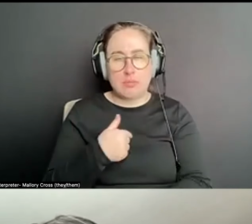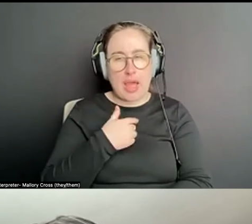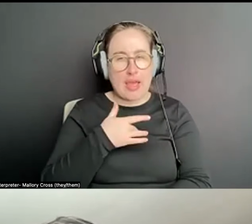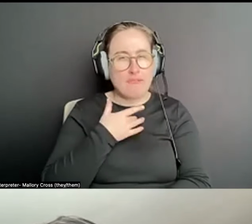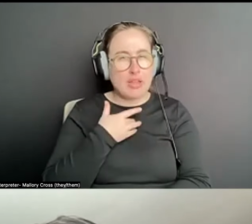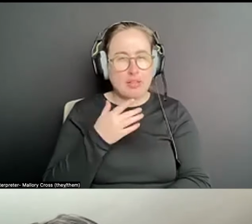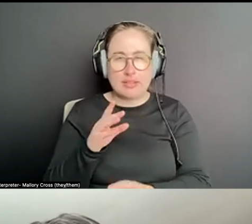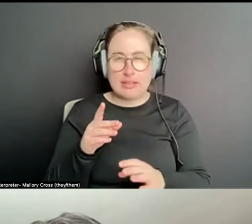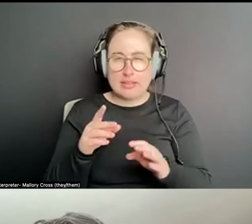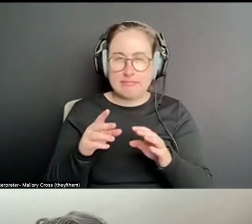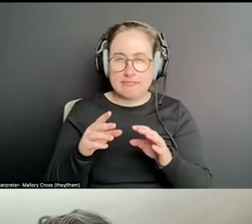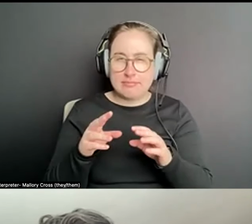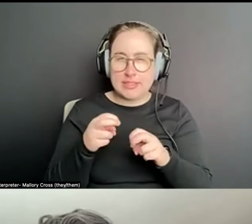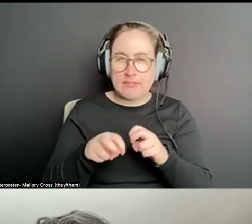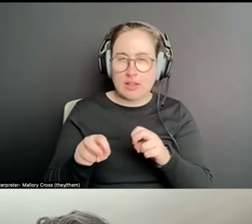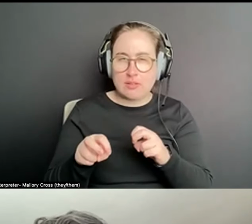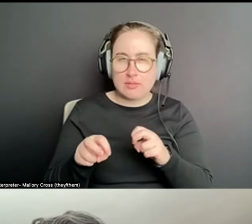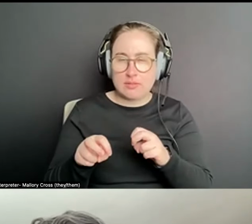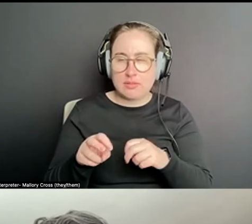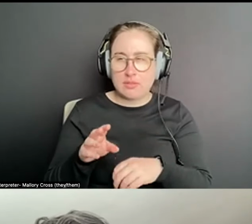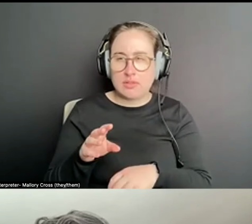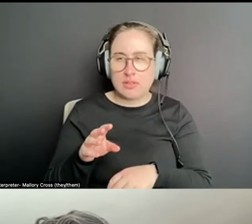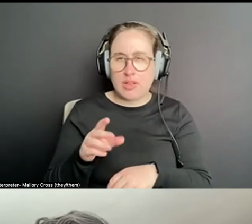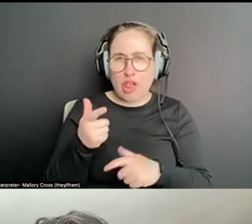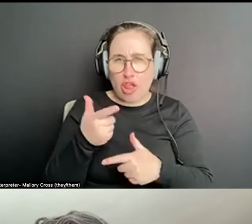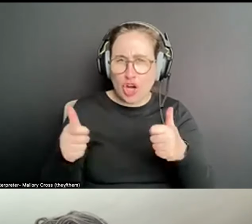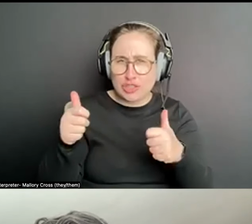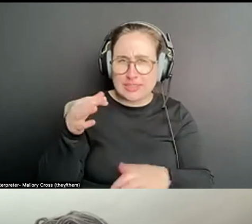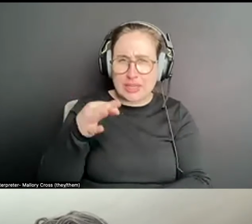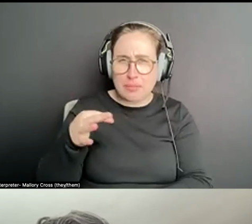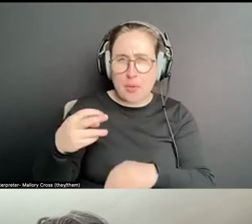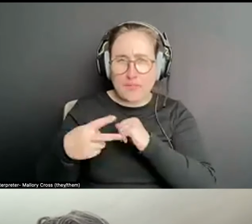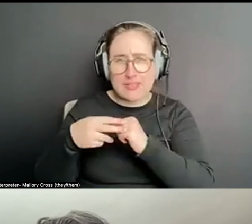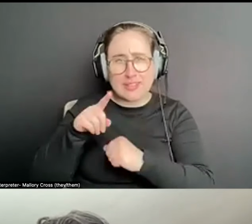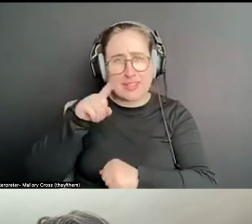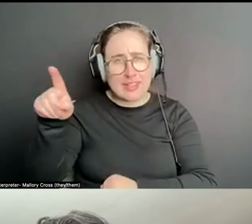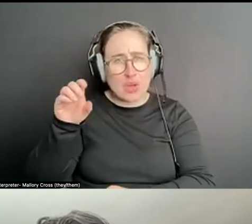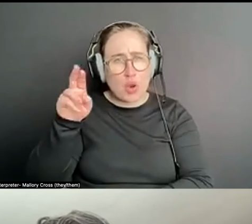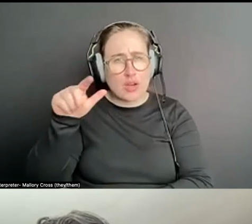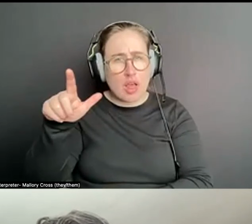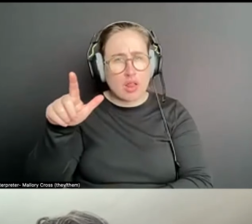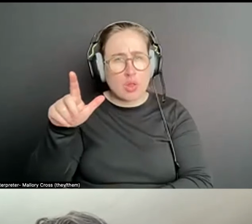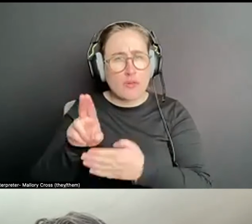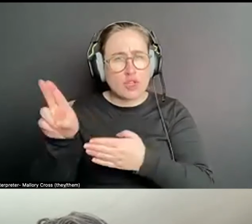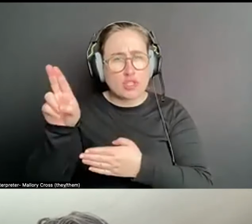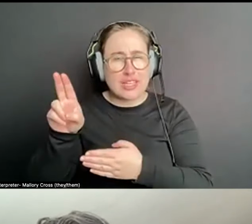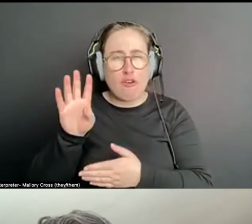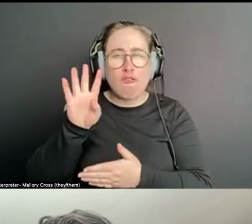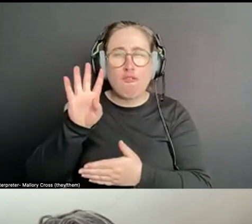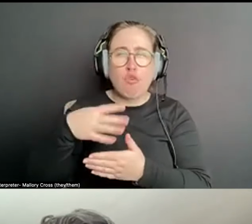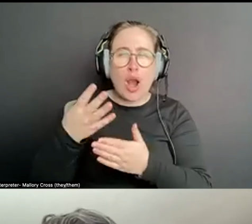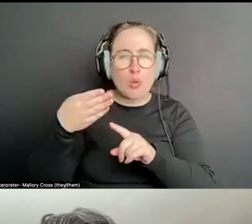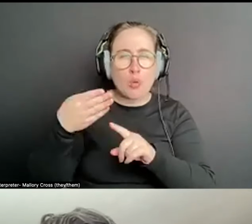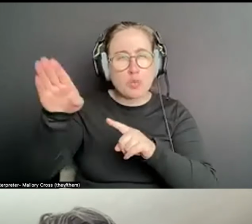to accept that the largest hip hop archive is in Cornell University, 4 hours away from New York